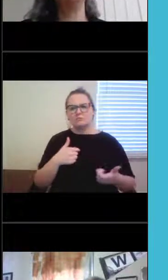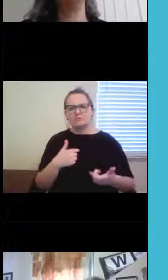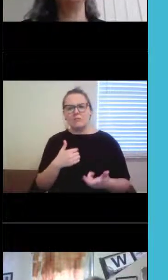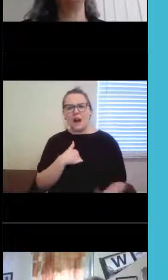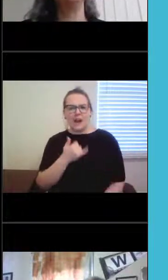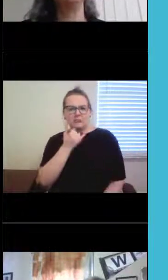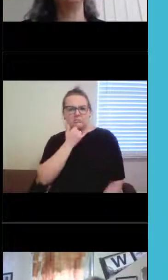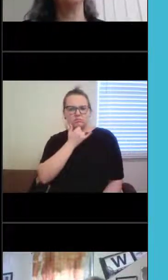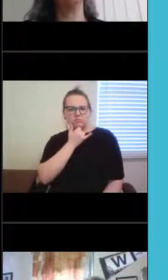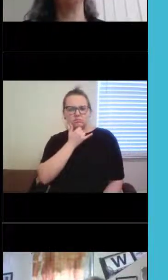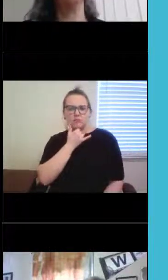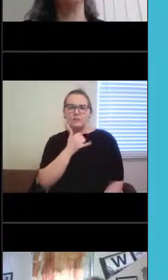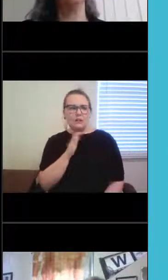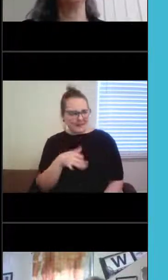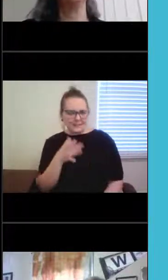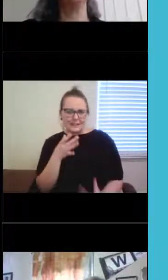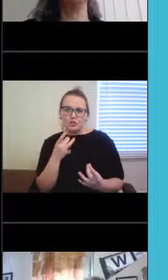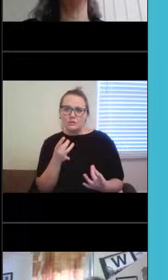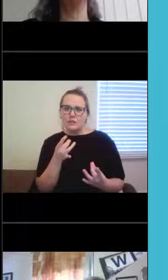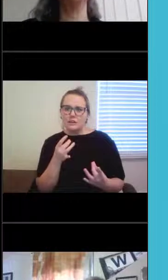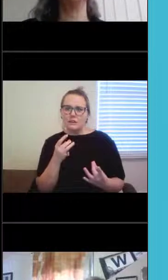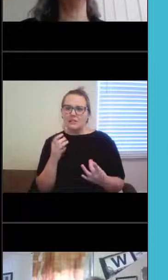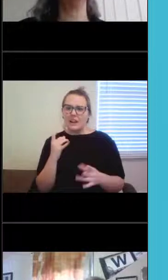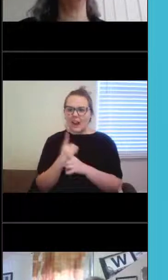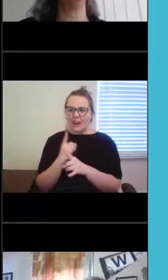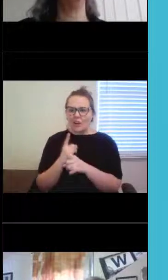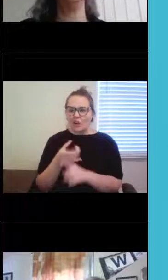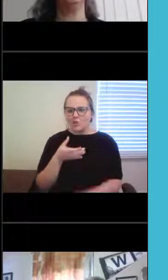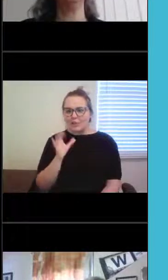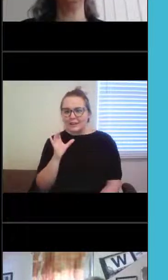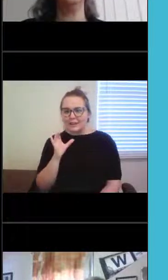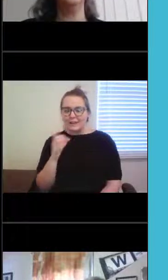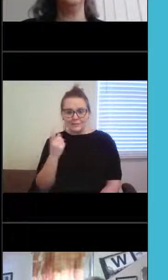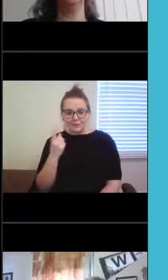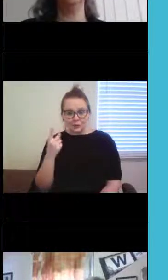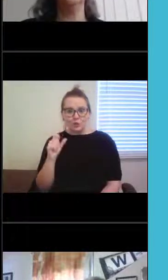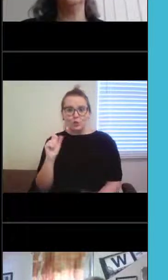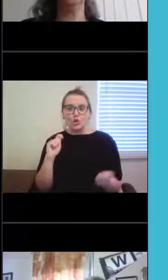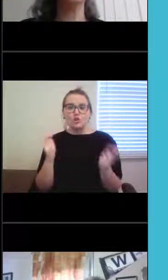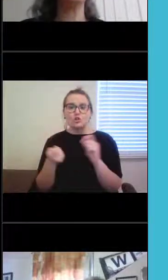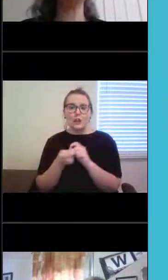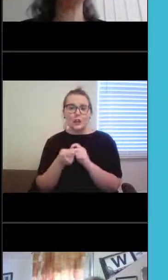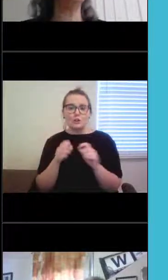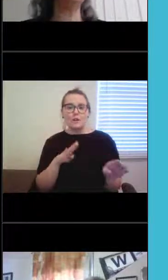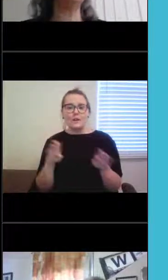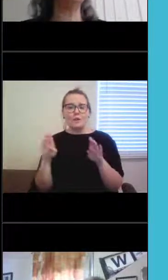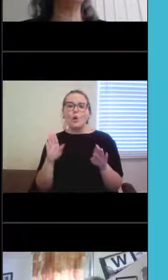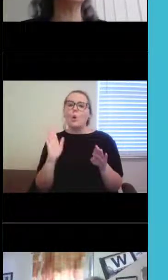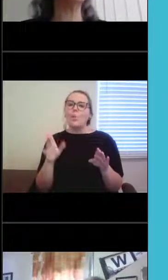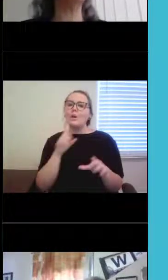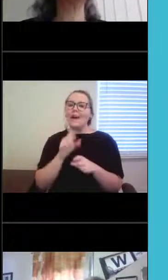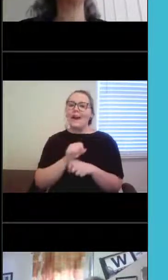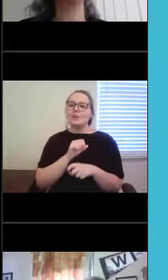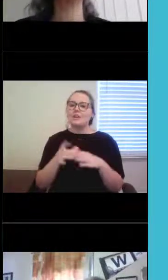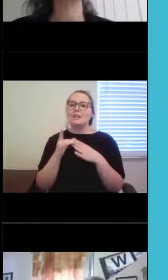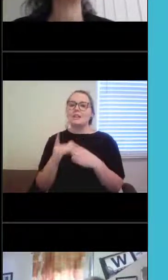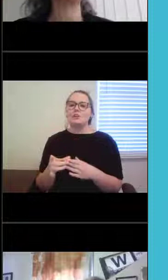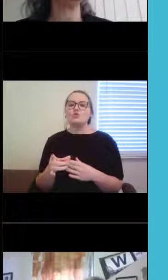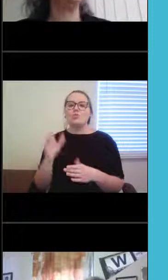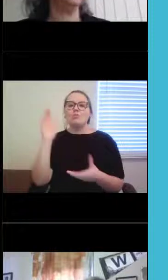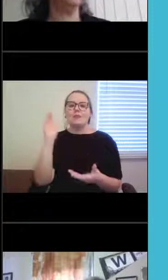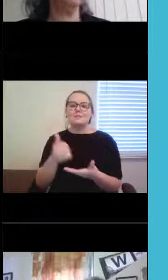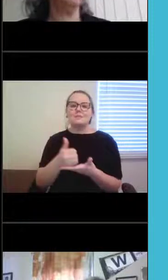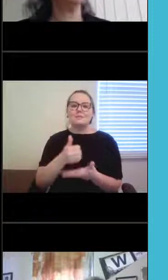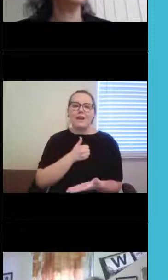we thought that this kind of thing, like alcohol drinking, something you could maybe change in behavior, would actually be leading to less blame of one's